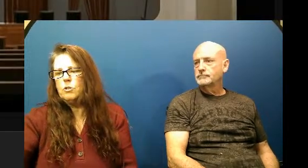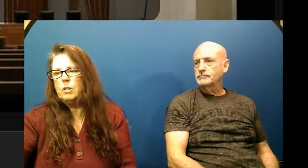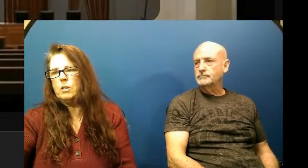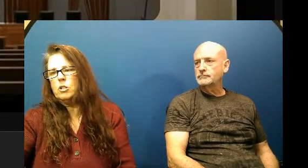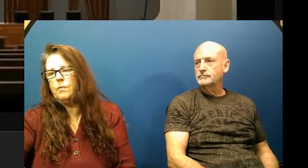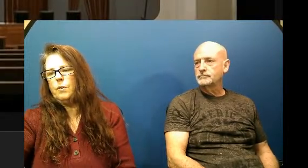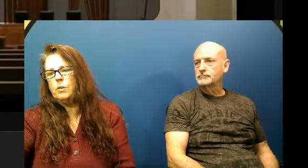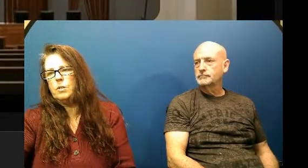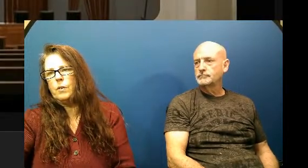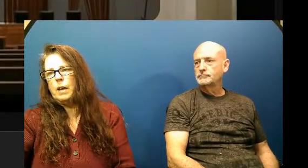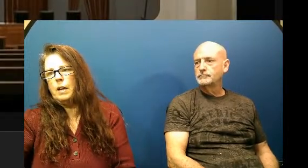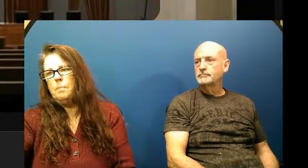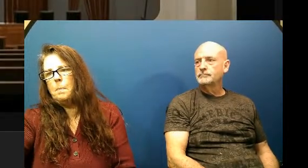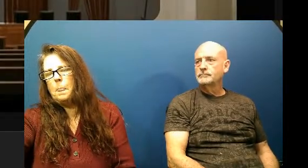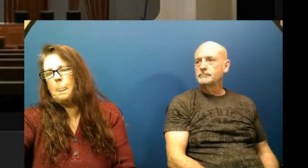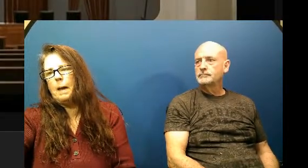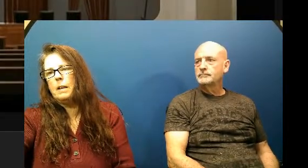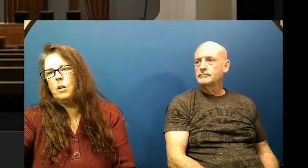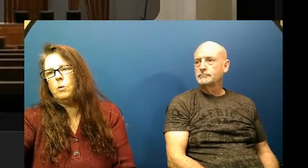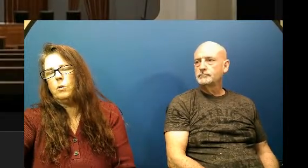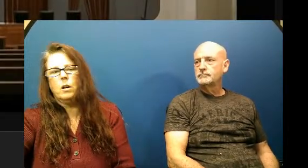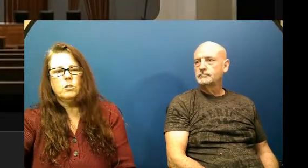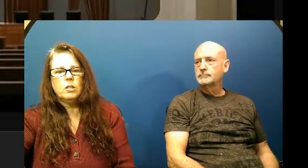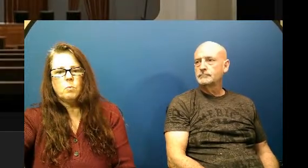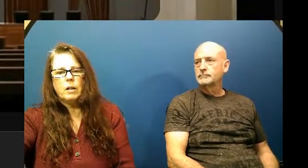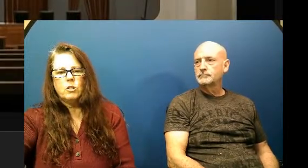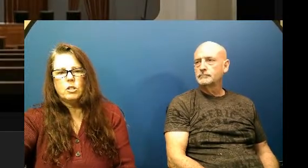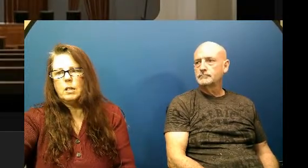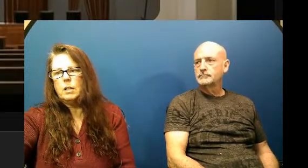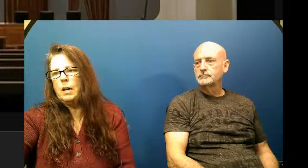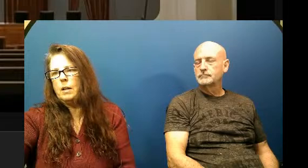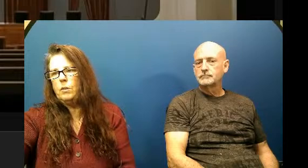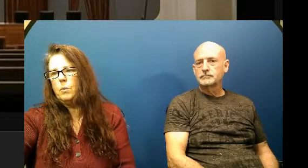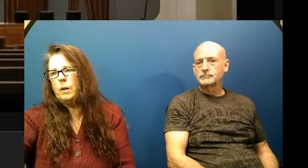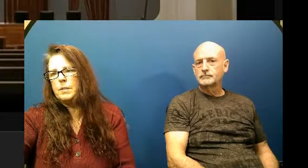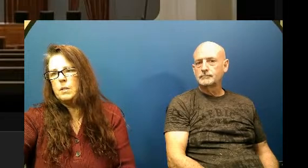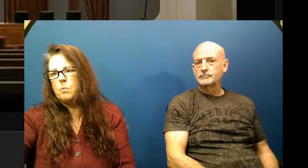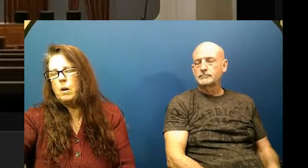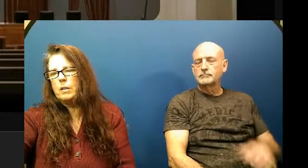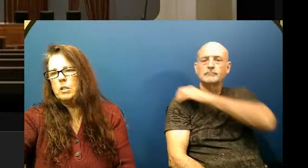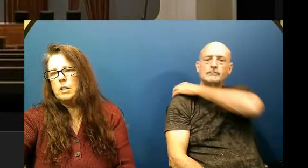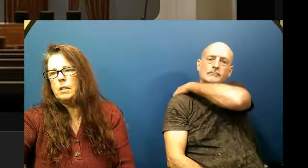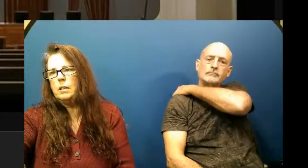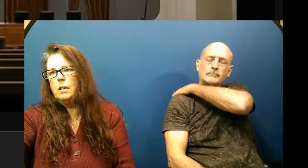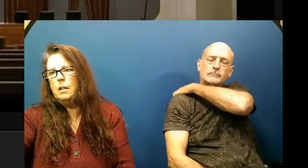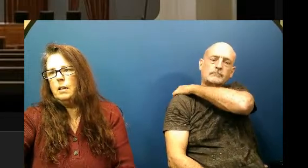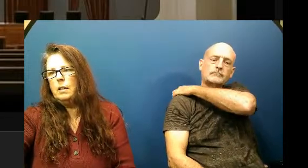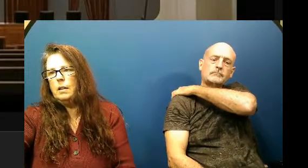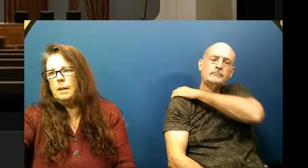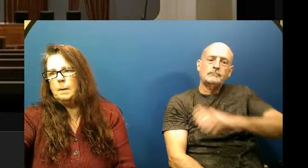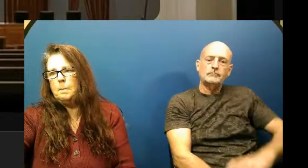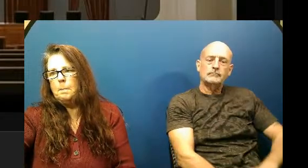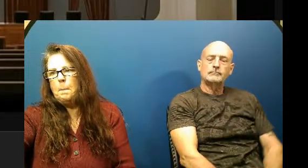an introduction first, okay? I know Launch has watched it. I don't know who else has watched it.